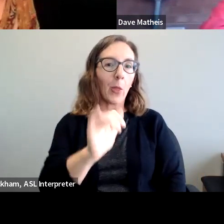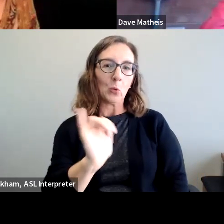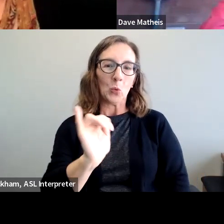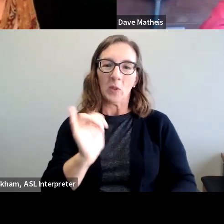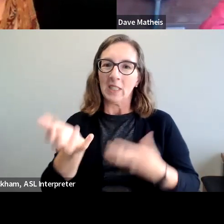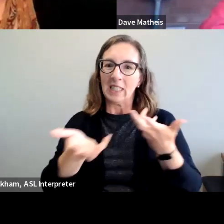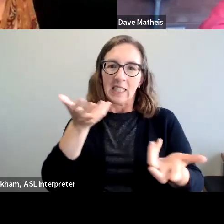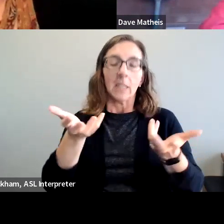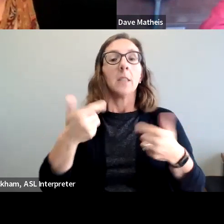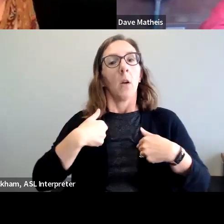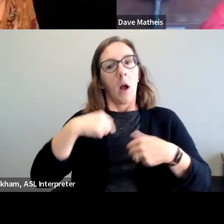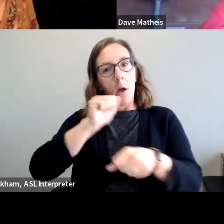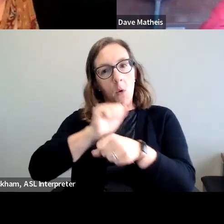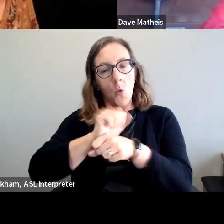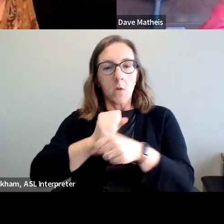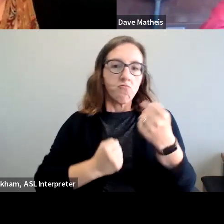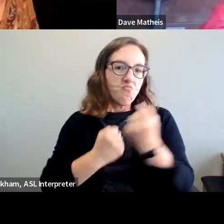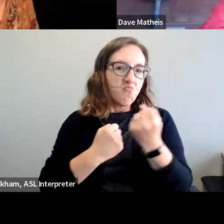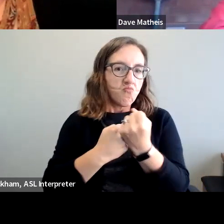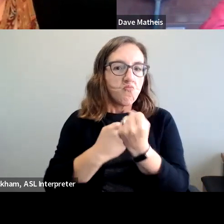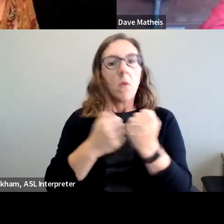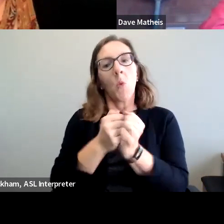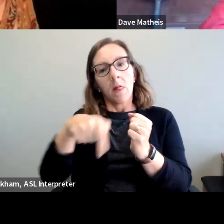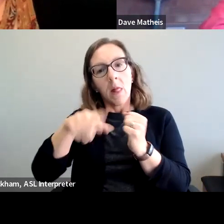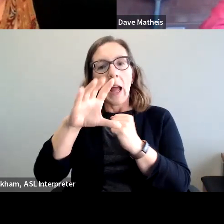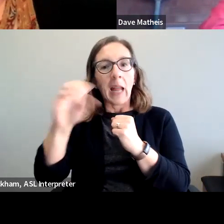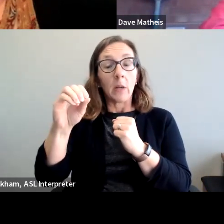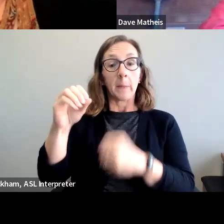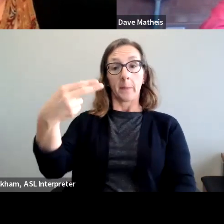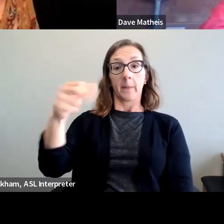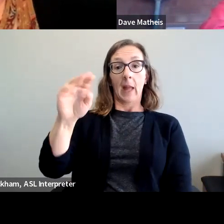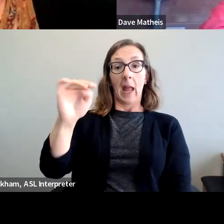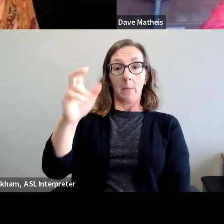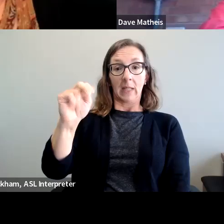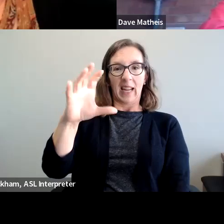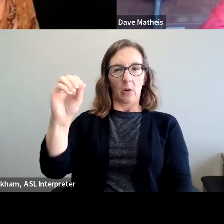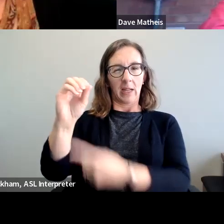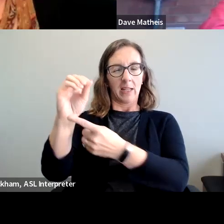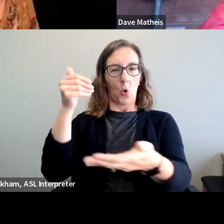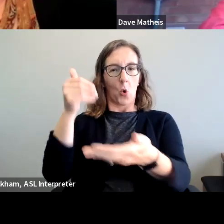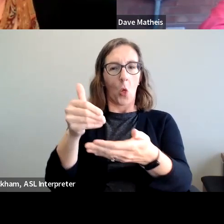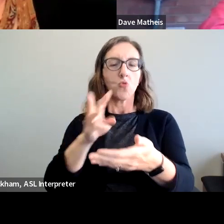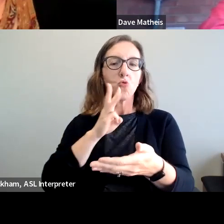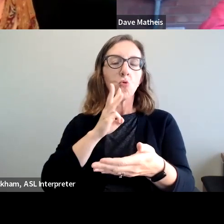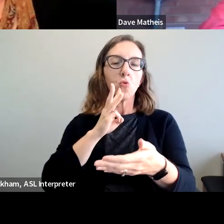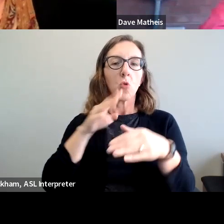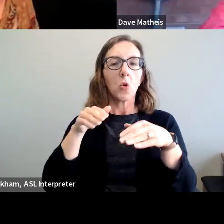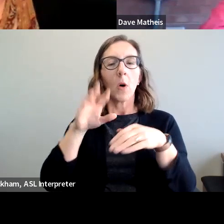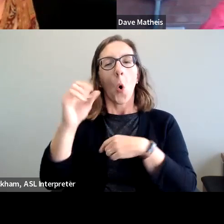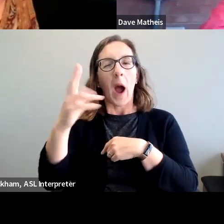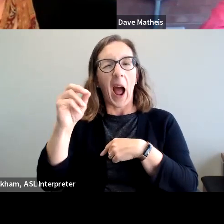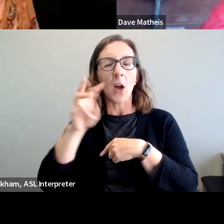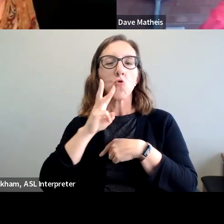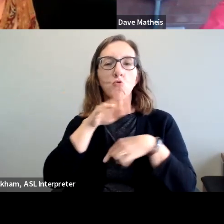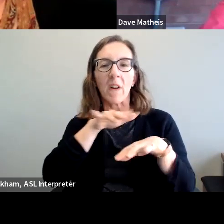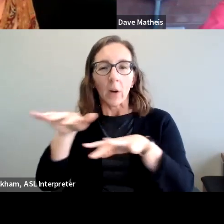So we're working to advocate with our counties, Hamilton County, which is right by the river, Butler County, which is north, and there are 4